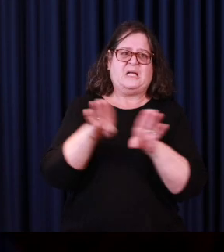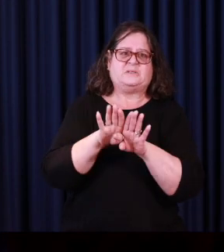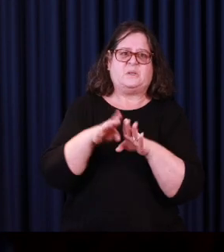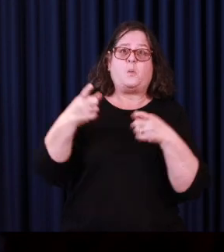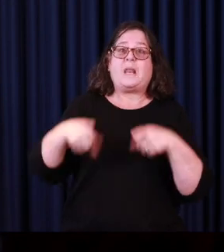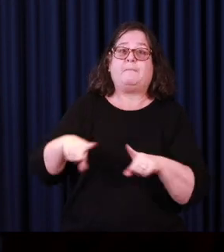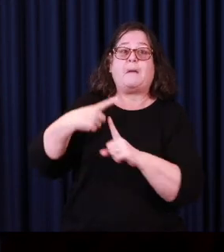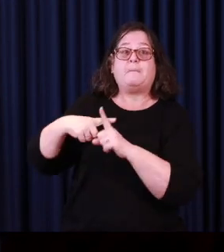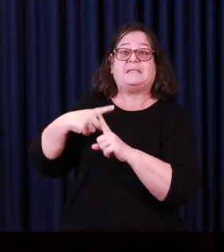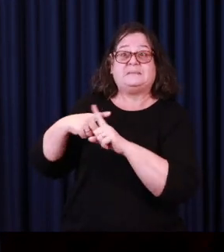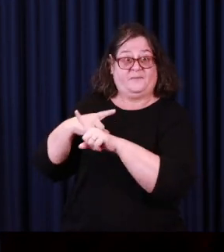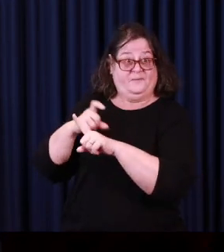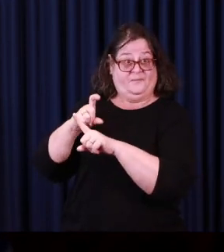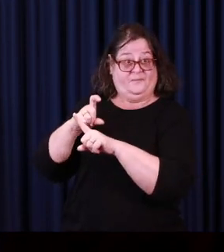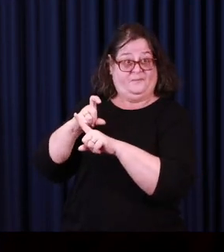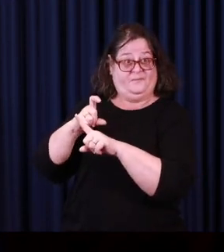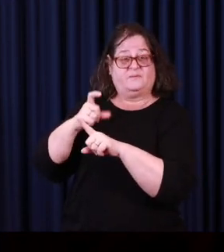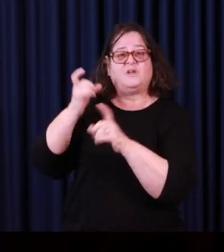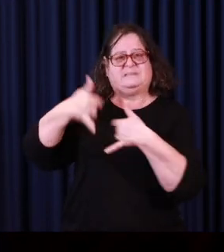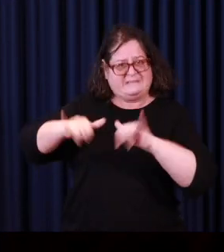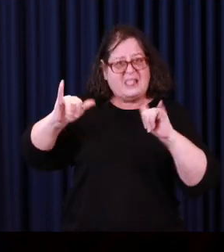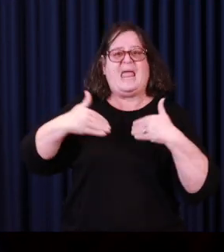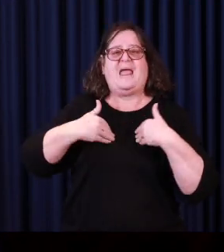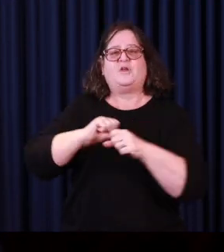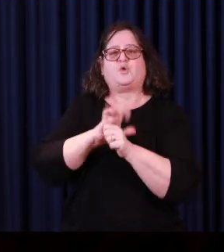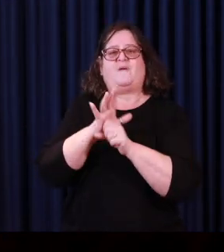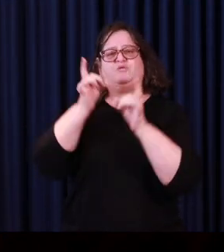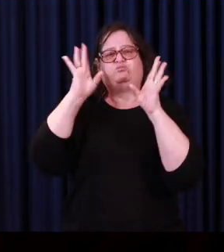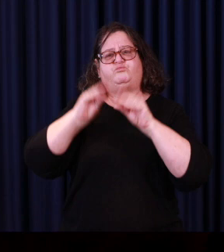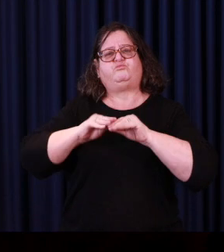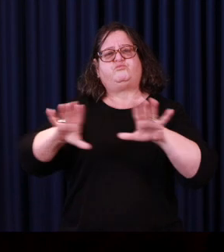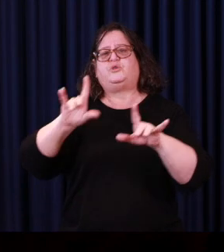dealing with the worst of it, just as we are.